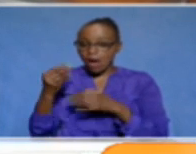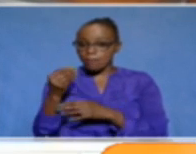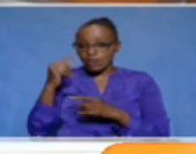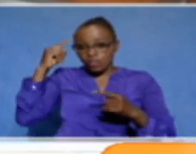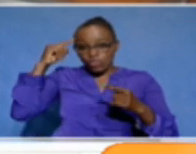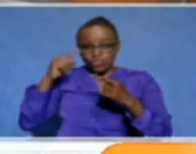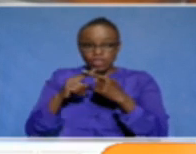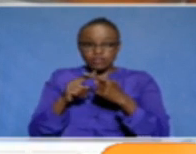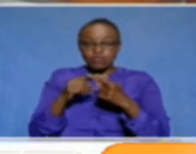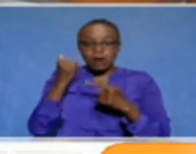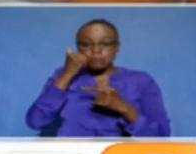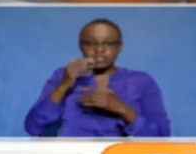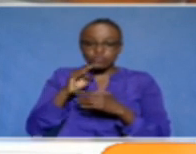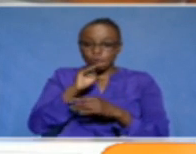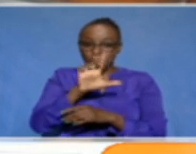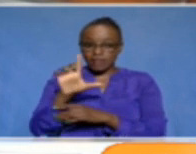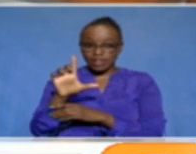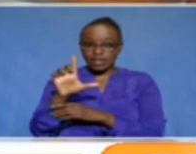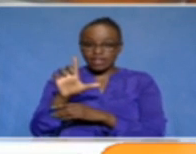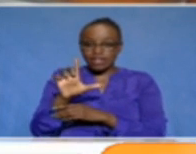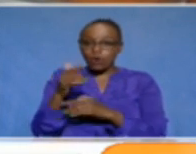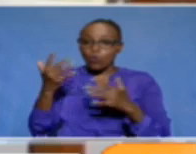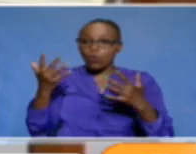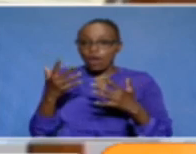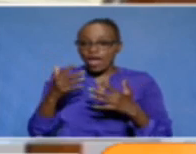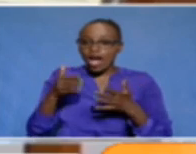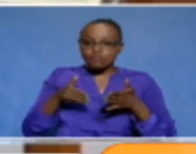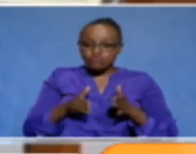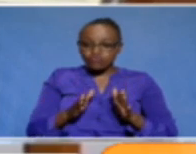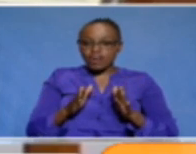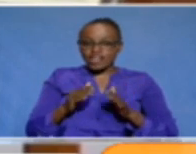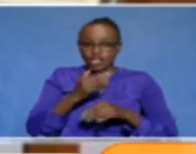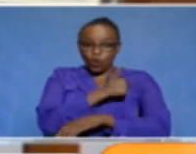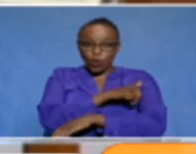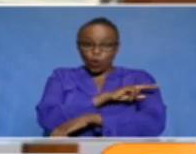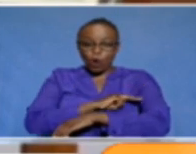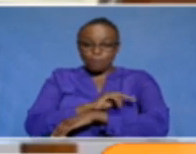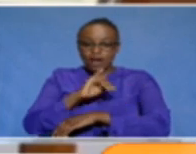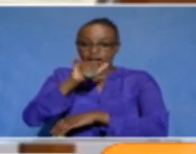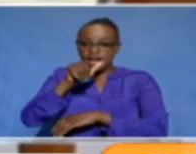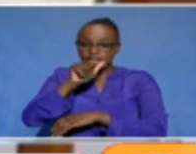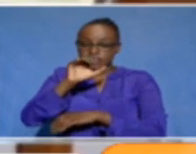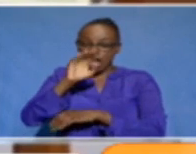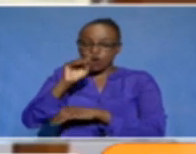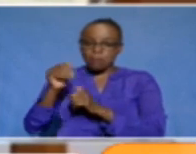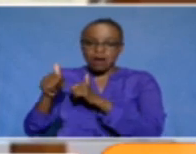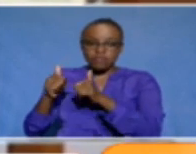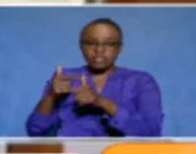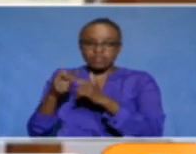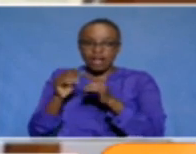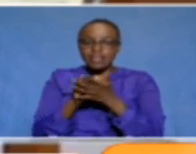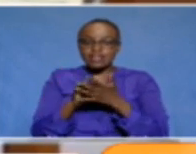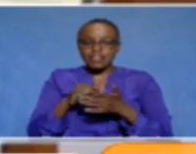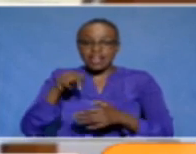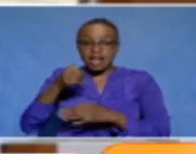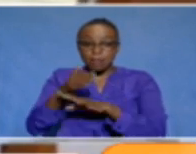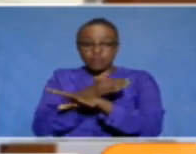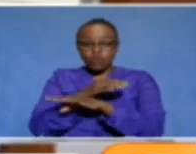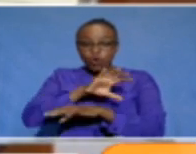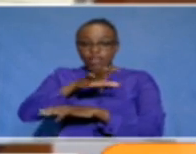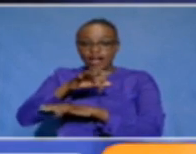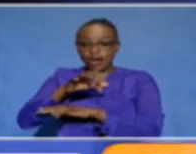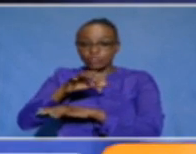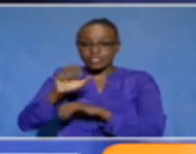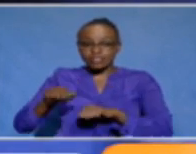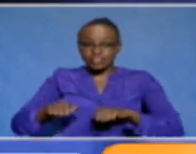to offset patients' medical bills at Pumwani Hospital. Jacob has refuted online claims that the county